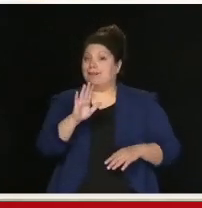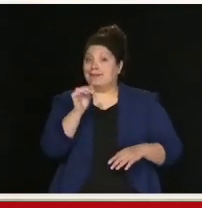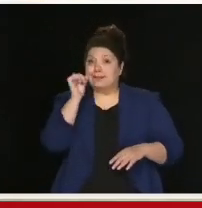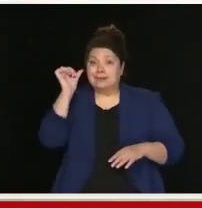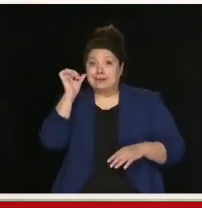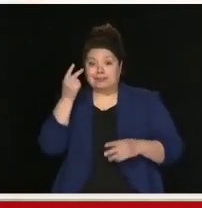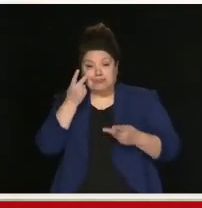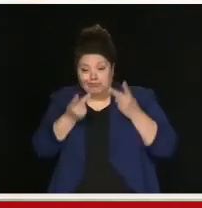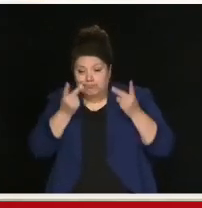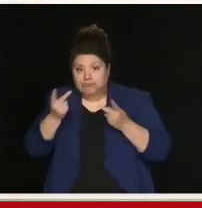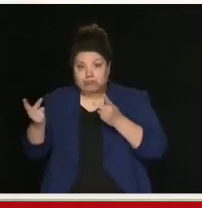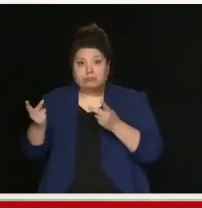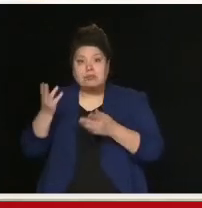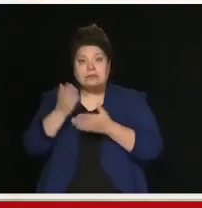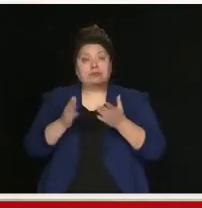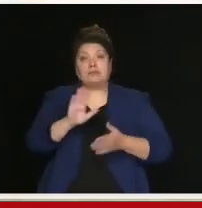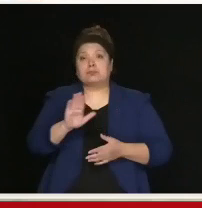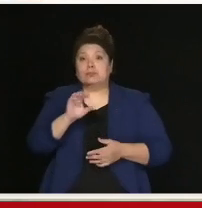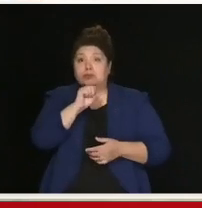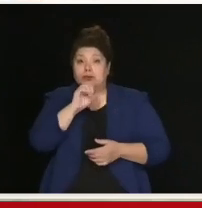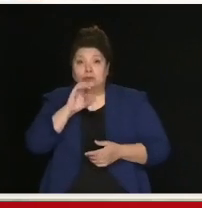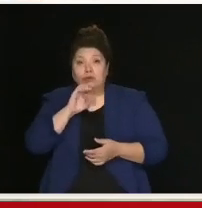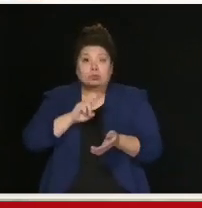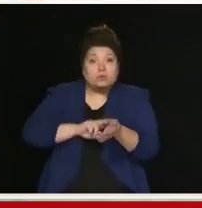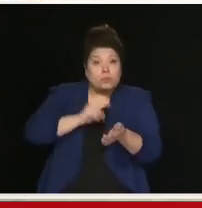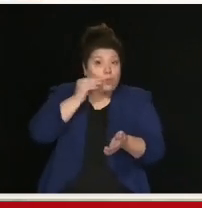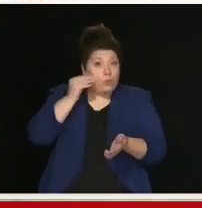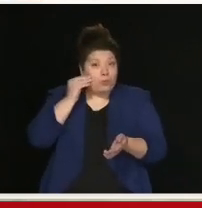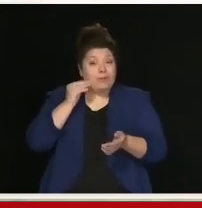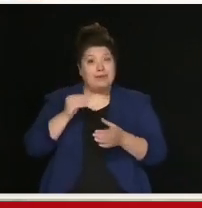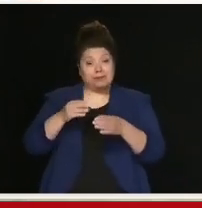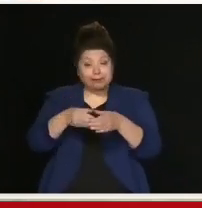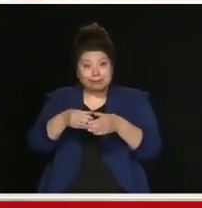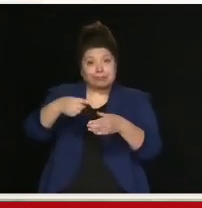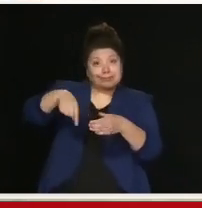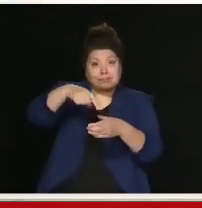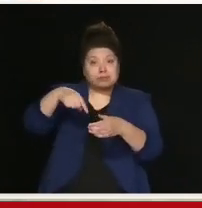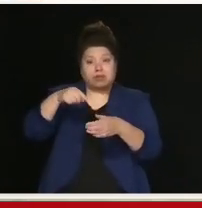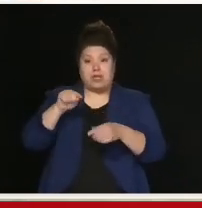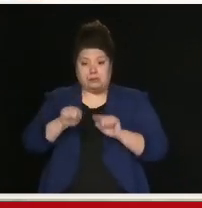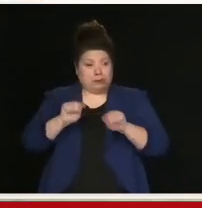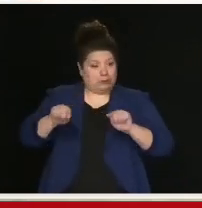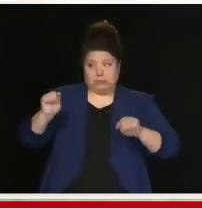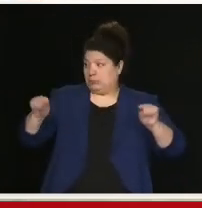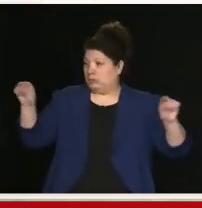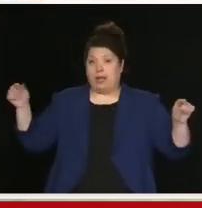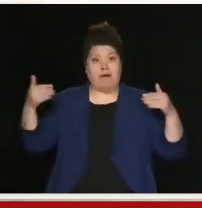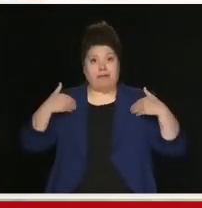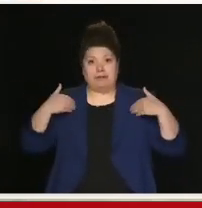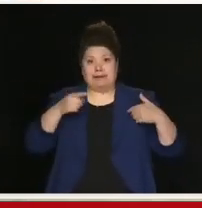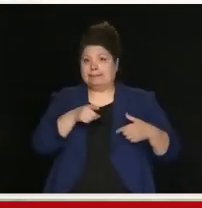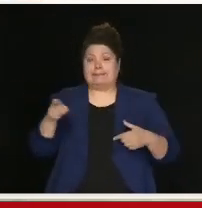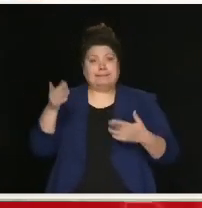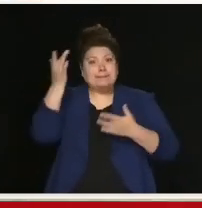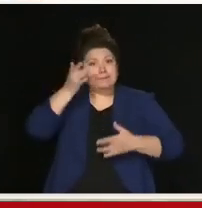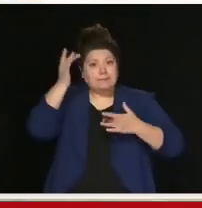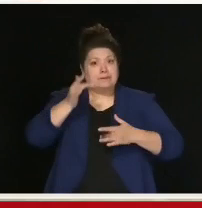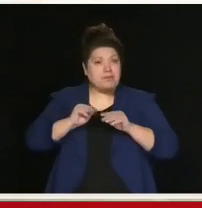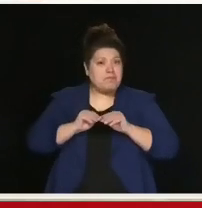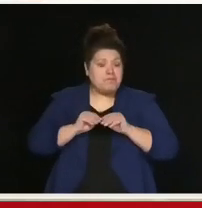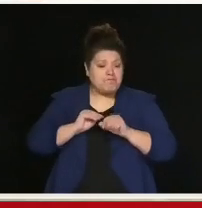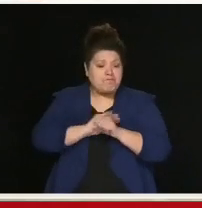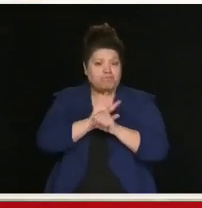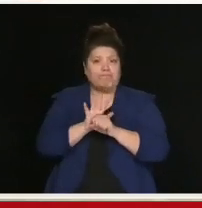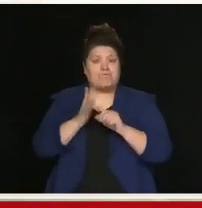the long-term care centers and our elderly residences across the country. It's an acceptable, and our government will be